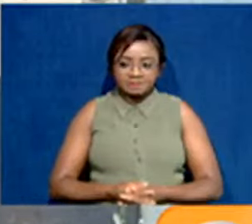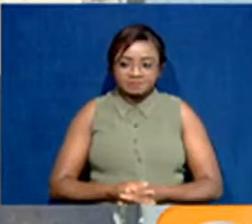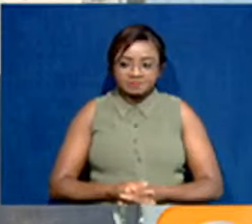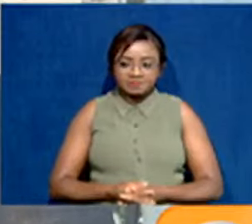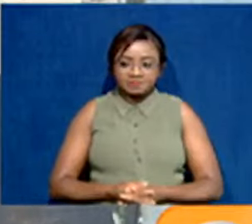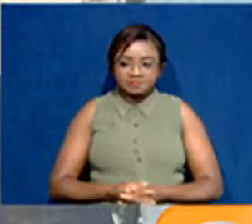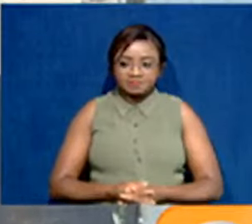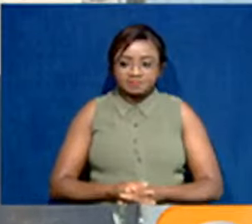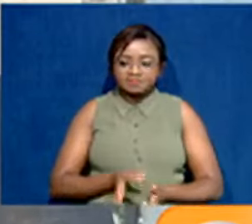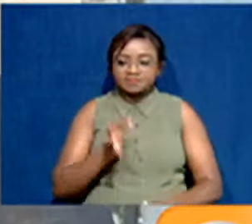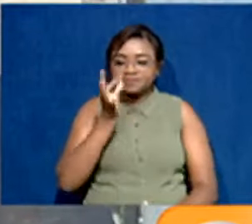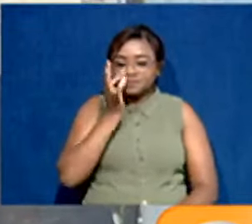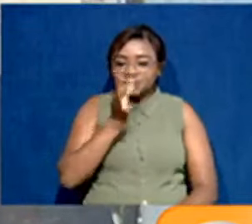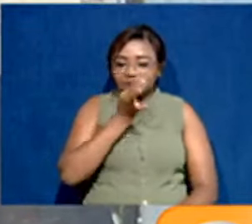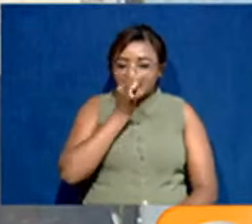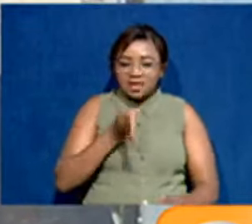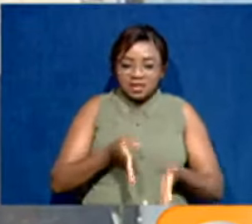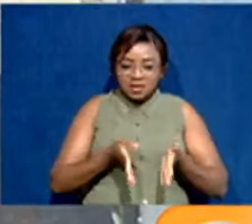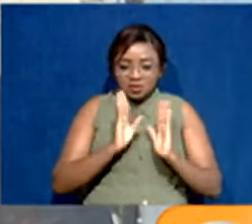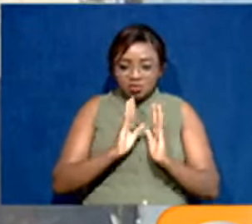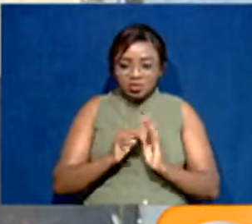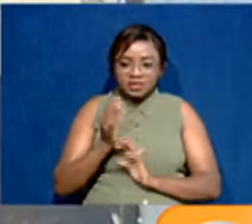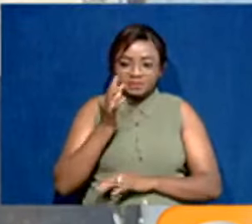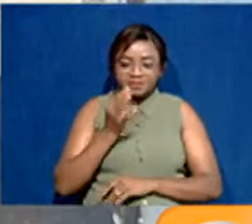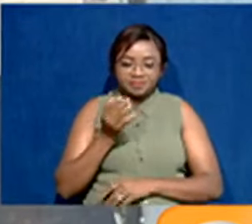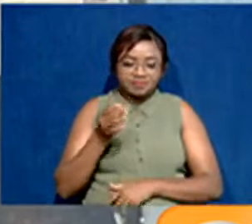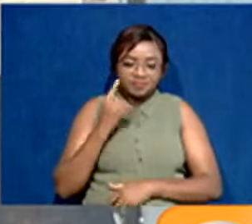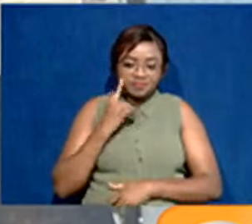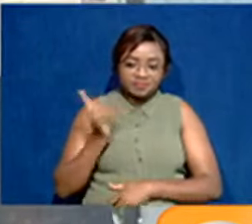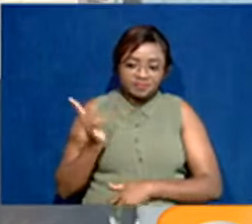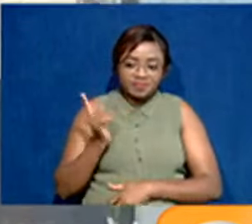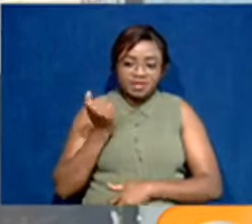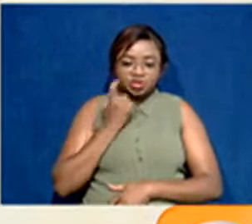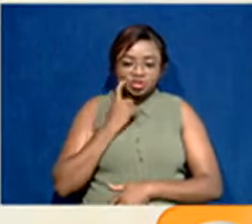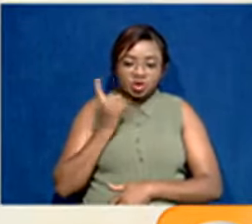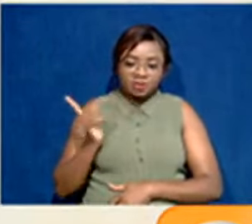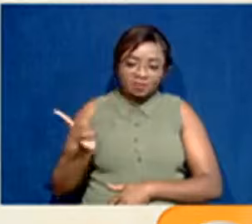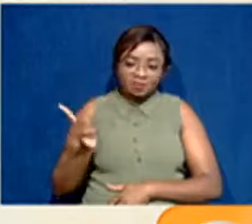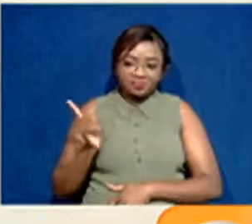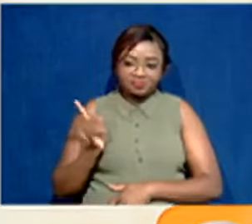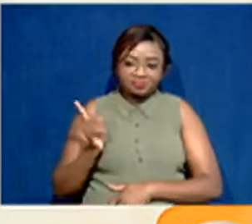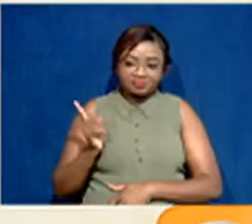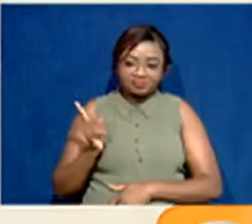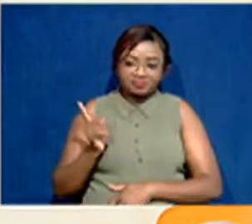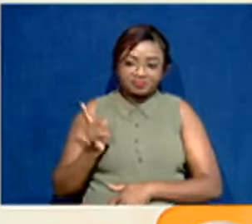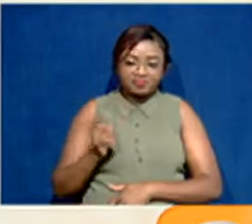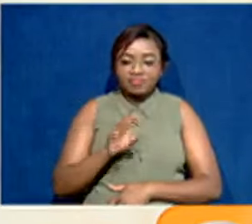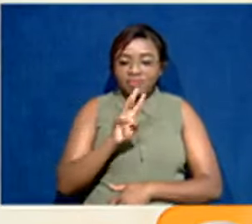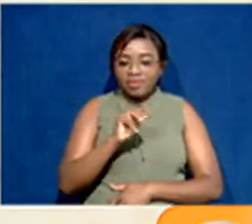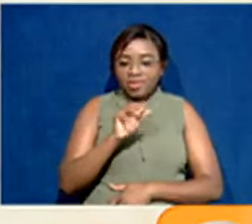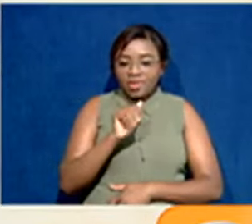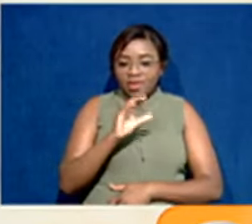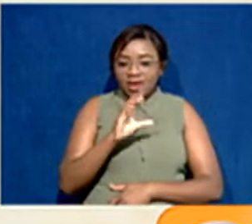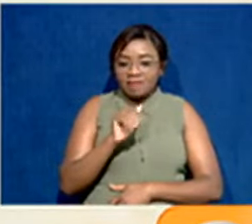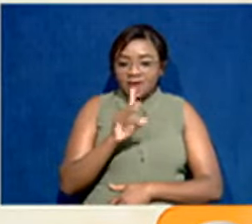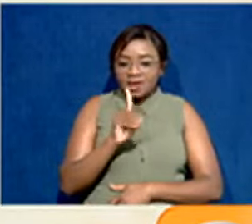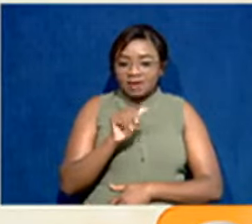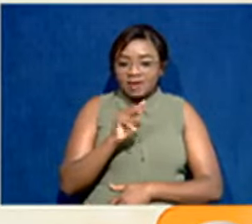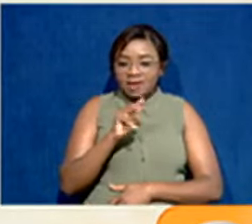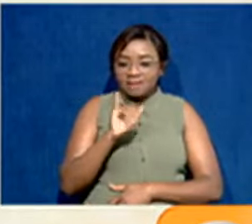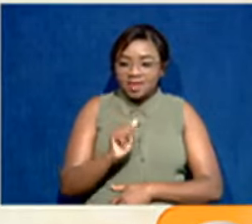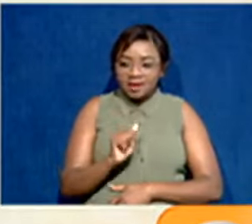Along the Nyeri-Nairobi Highway at Gatito in Nyeri, we find this shop. The writing on the walls are bold for all to see. It